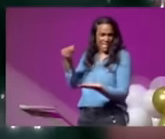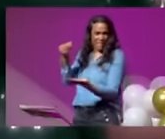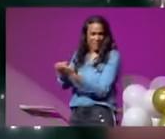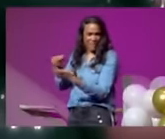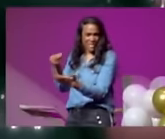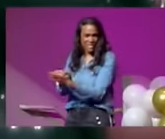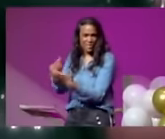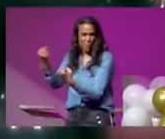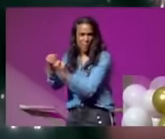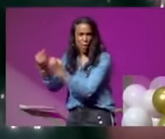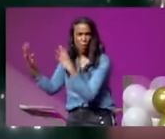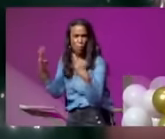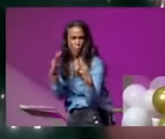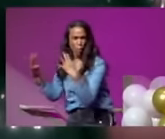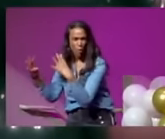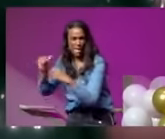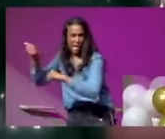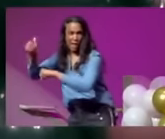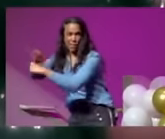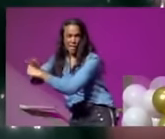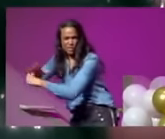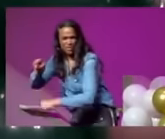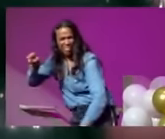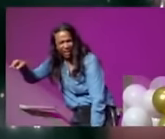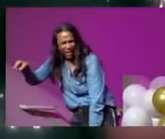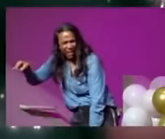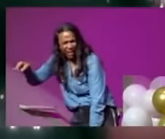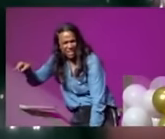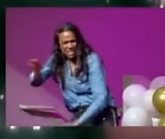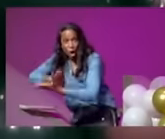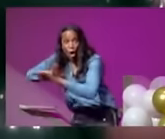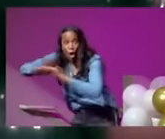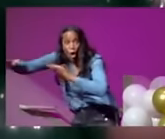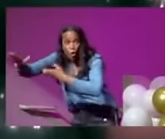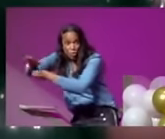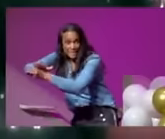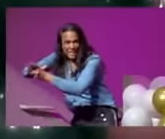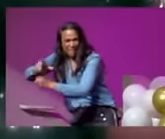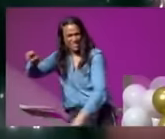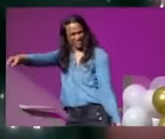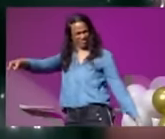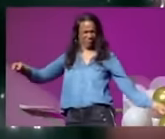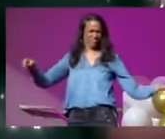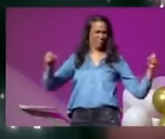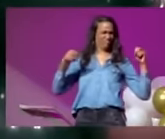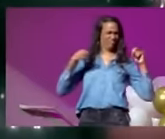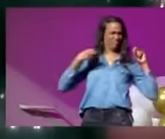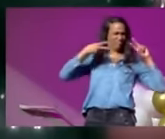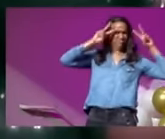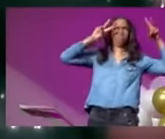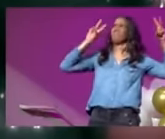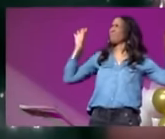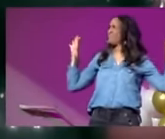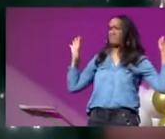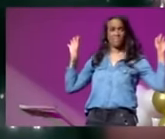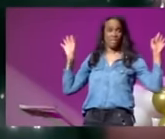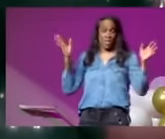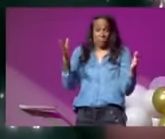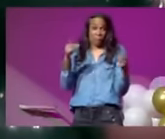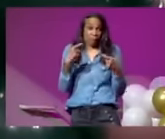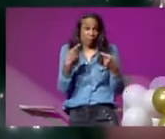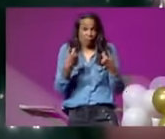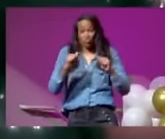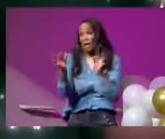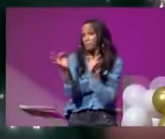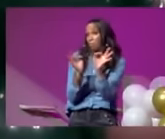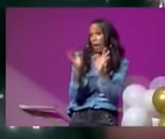funding hell and horror in the Holy Land. I'm just trying to say, my sisters and brothers, that